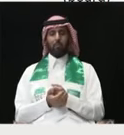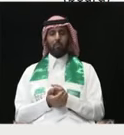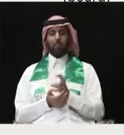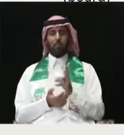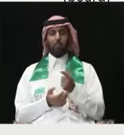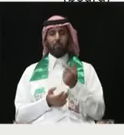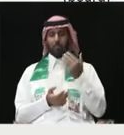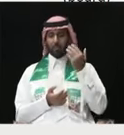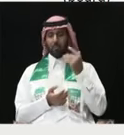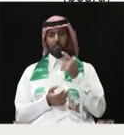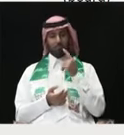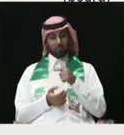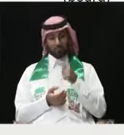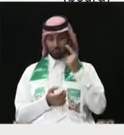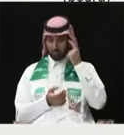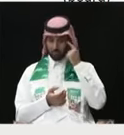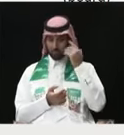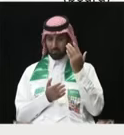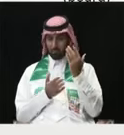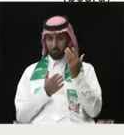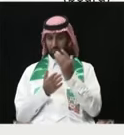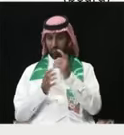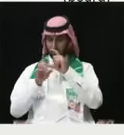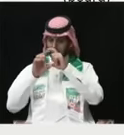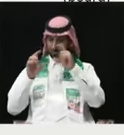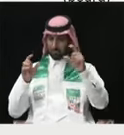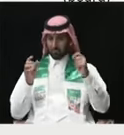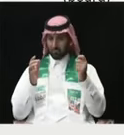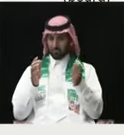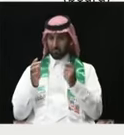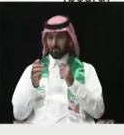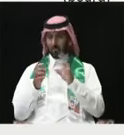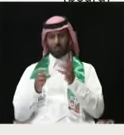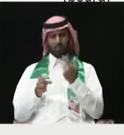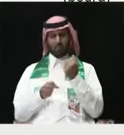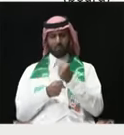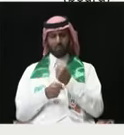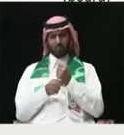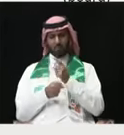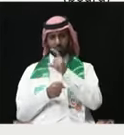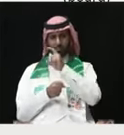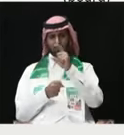they decided. I will highlight the verbs in.